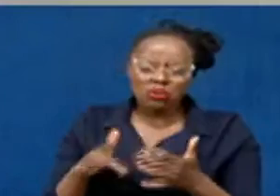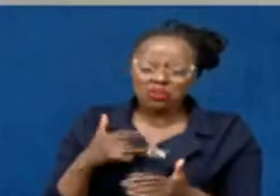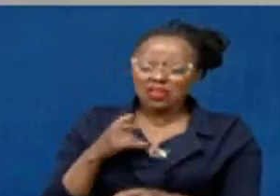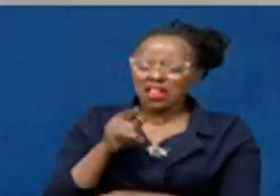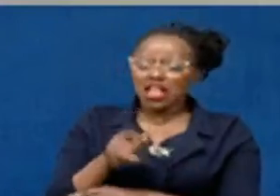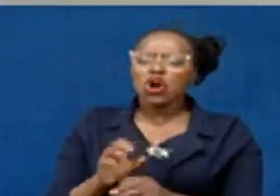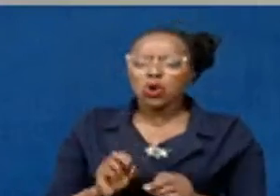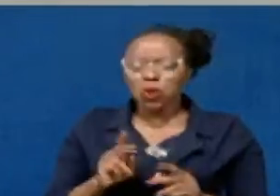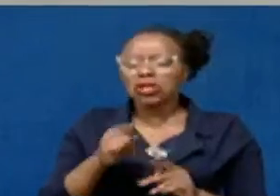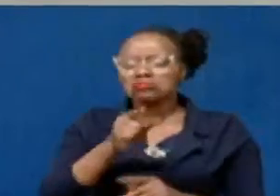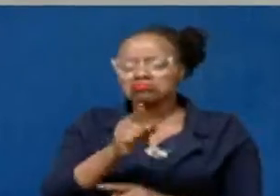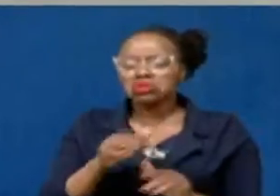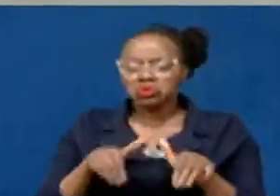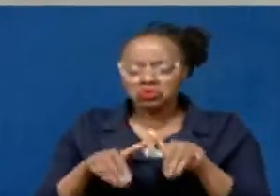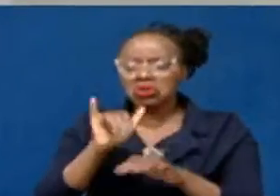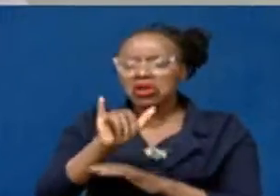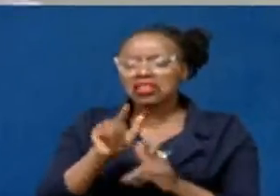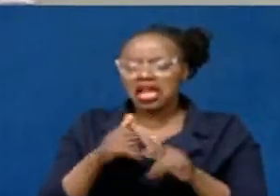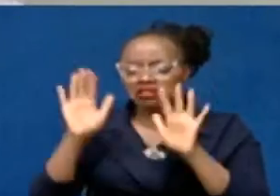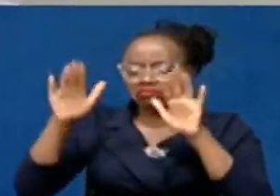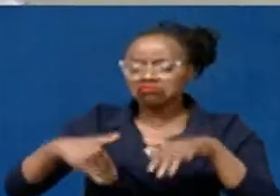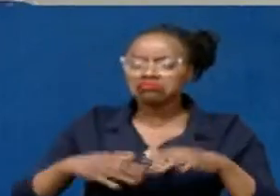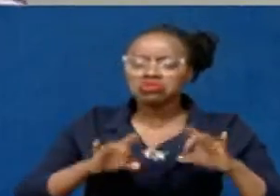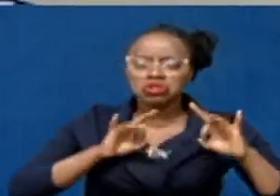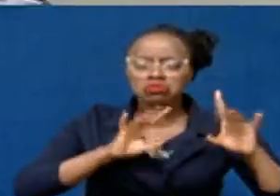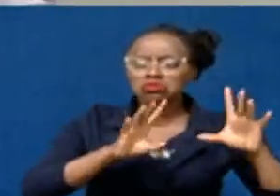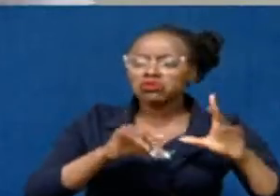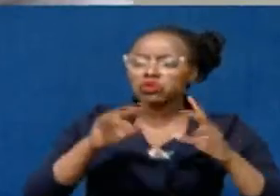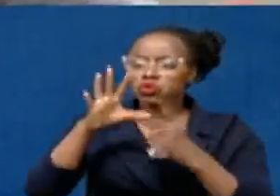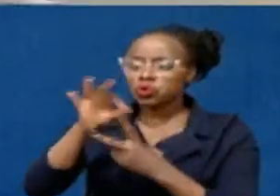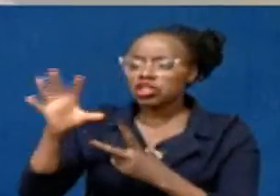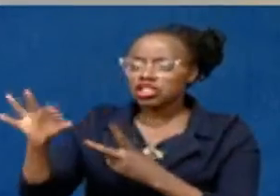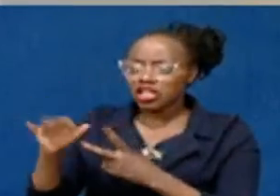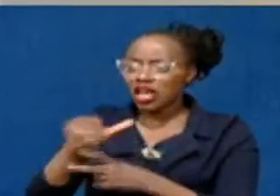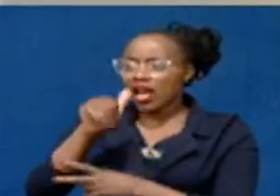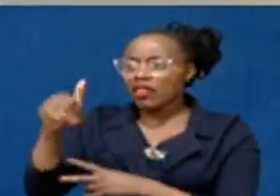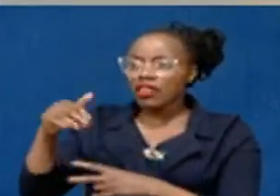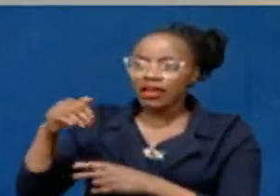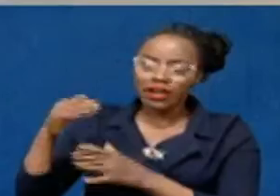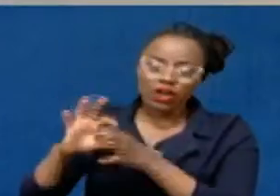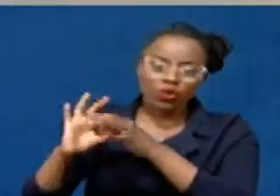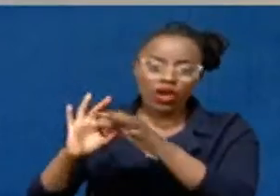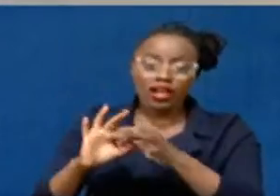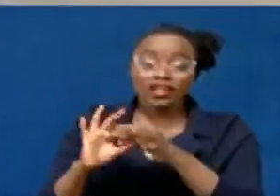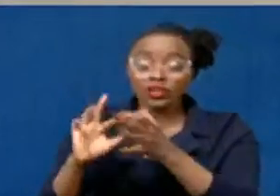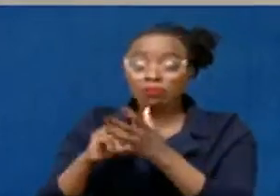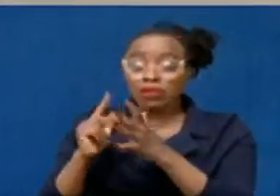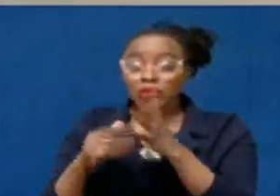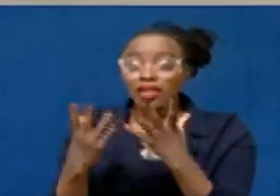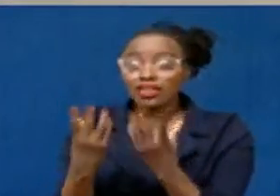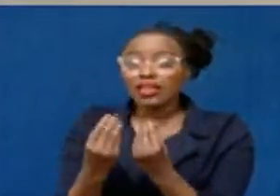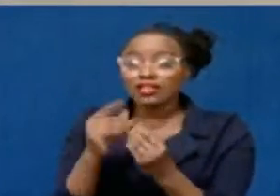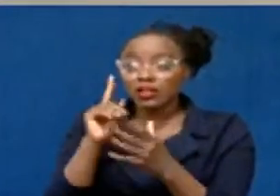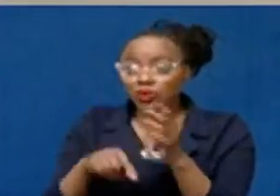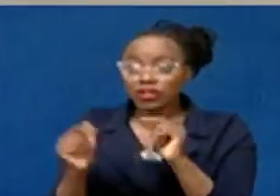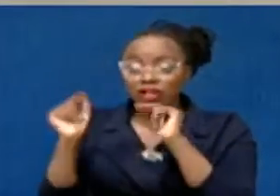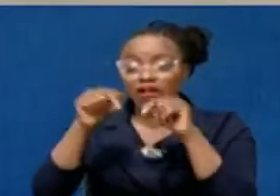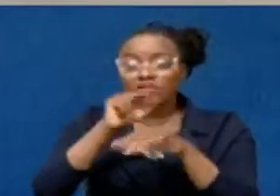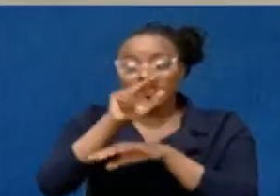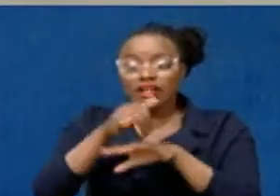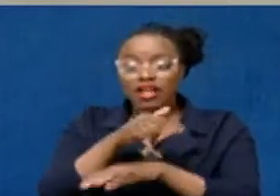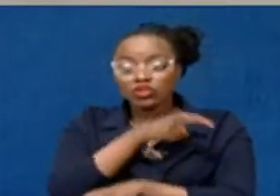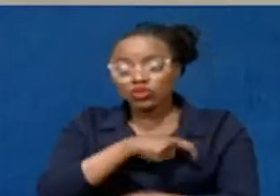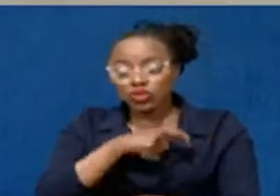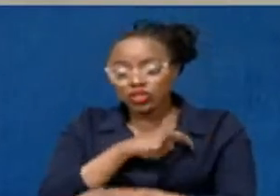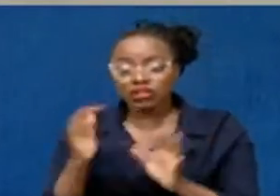feel, okay, so you've gone this way, let's look for alternatives in this other coalition. So the easier part is attending the national